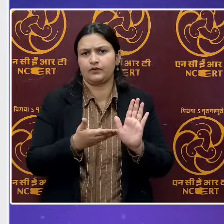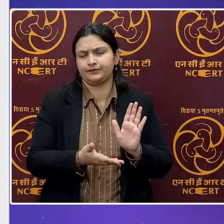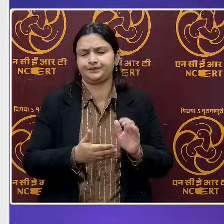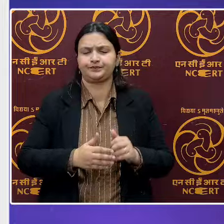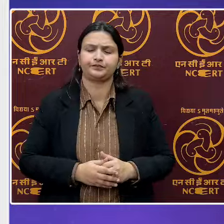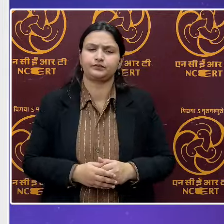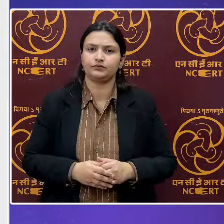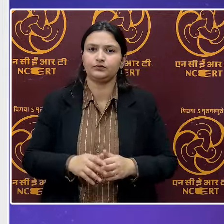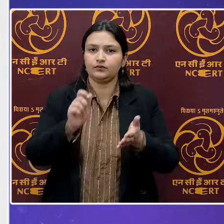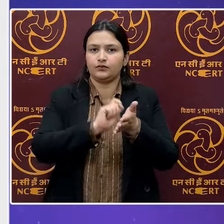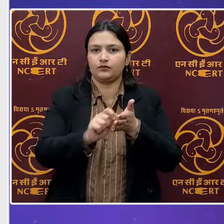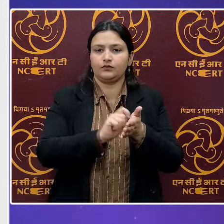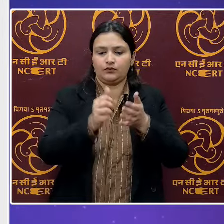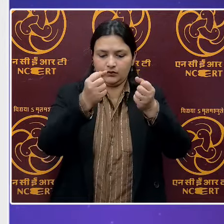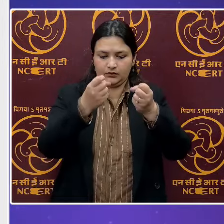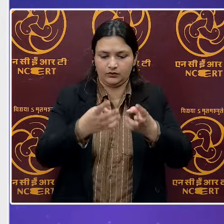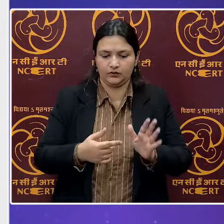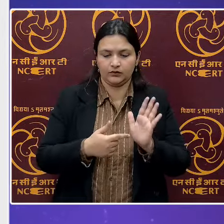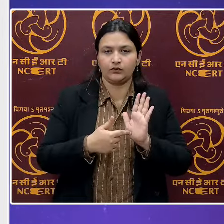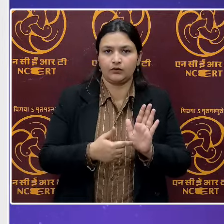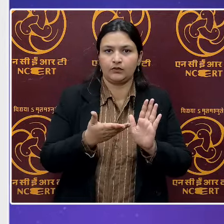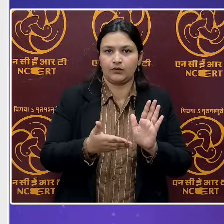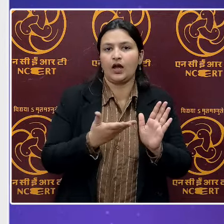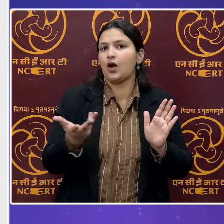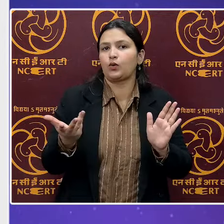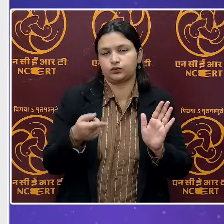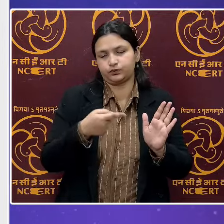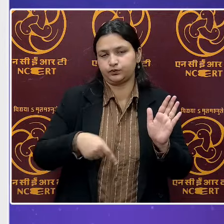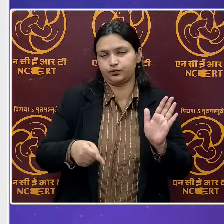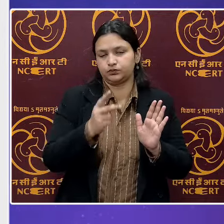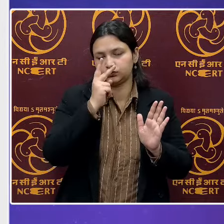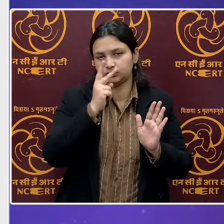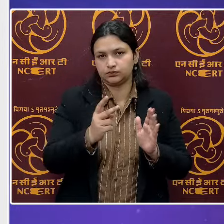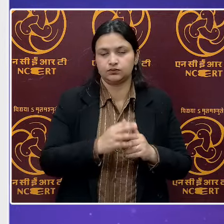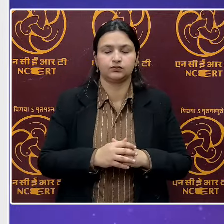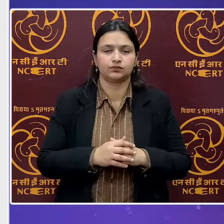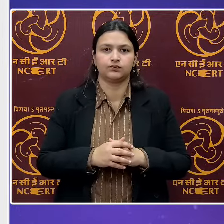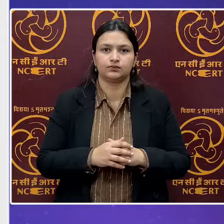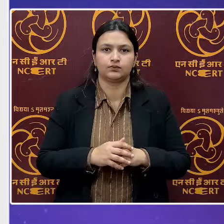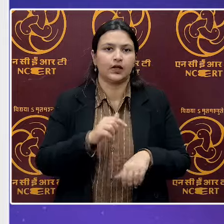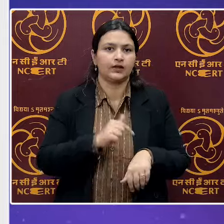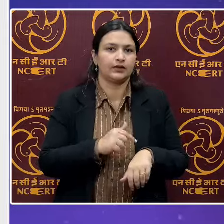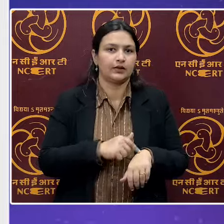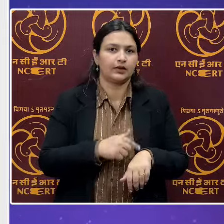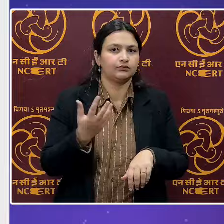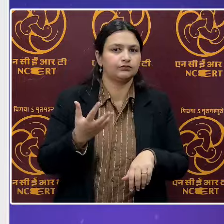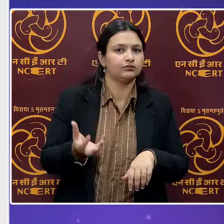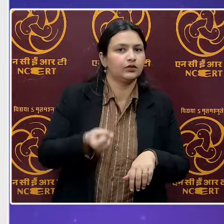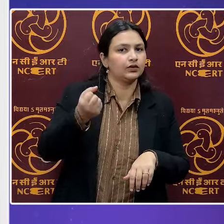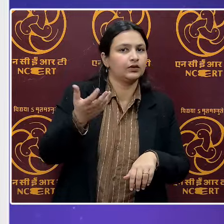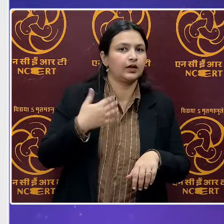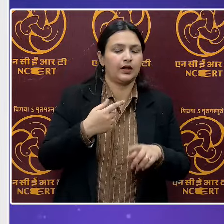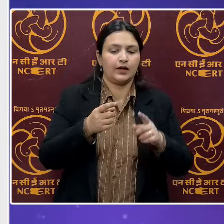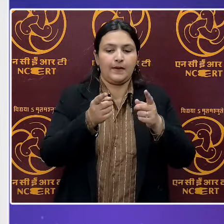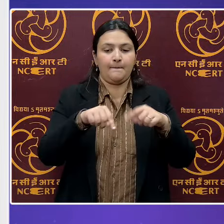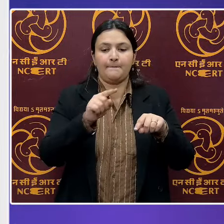radian means 60 degree. That means the time, which will be now pi upon 3